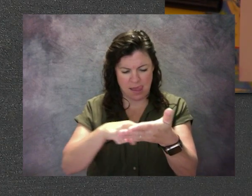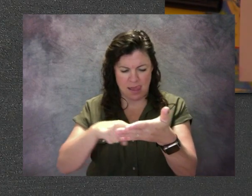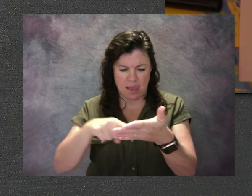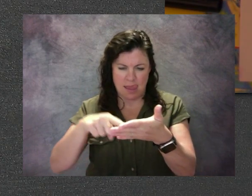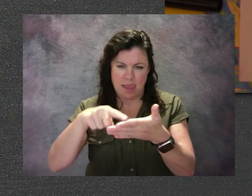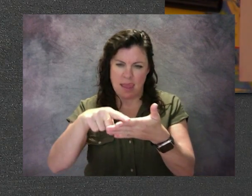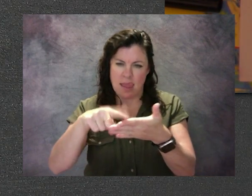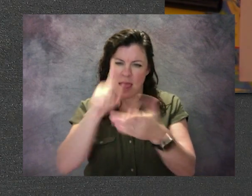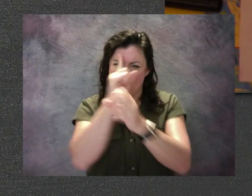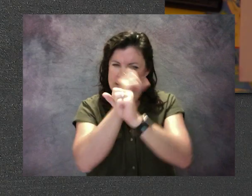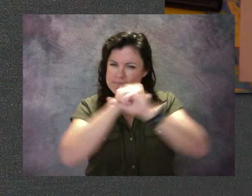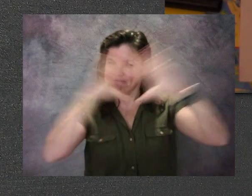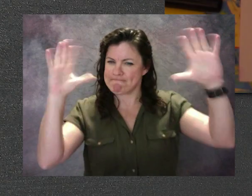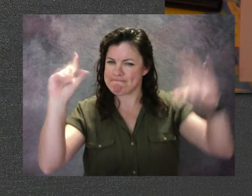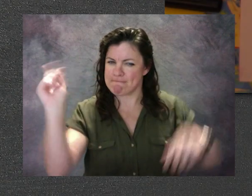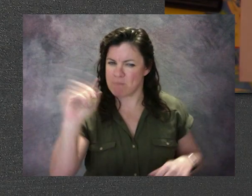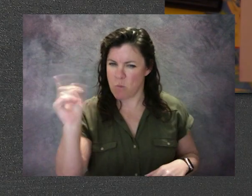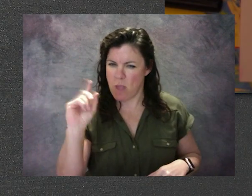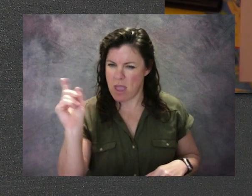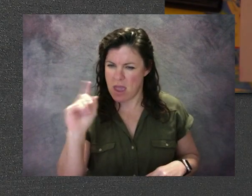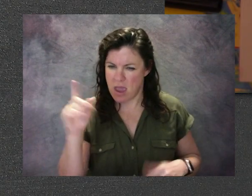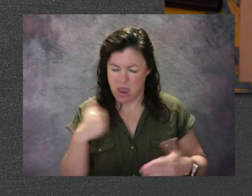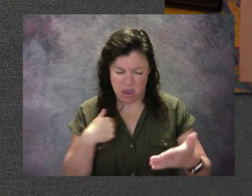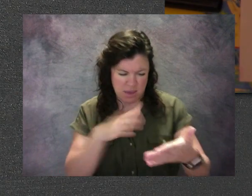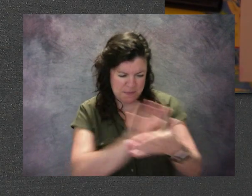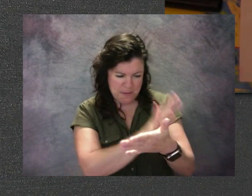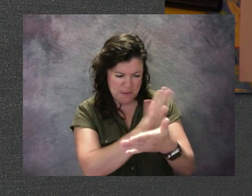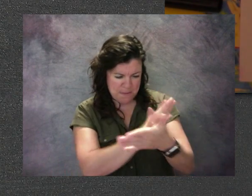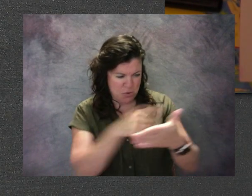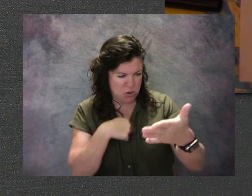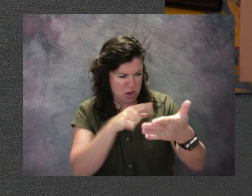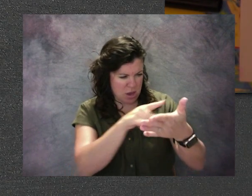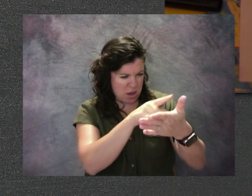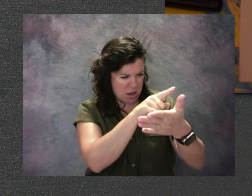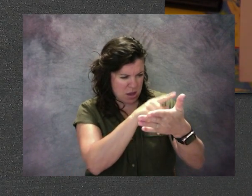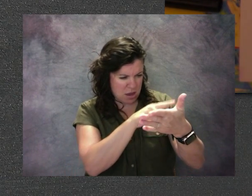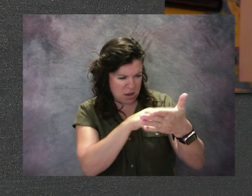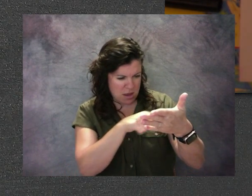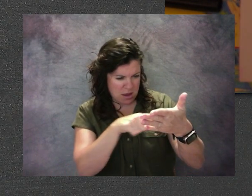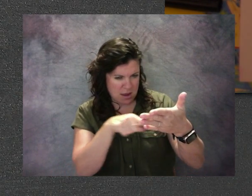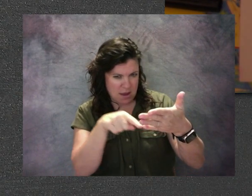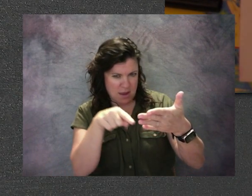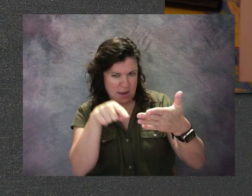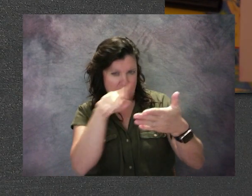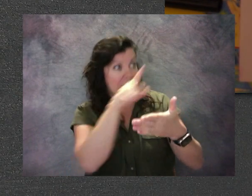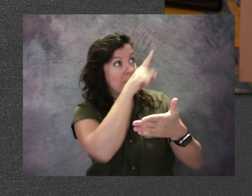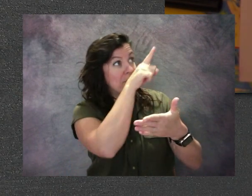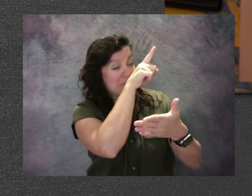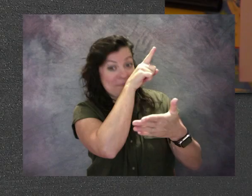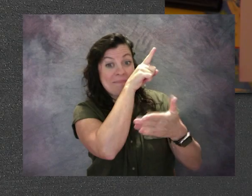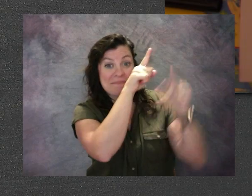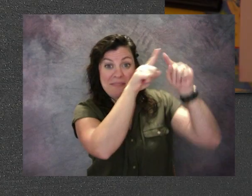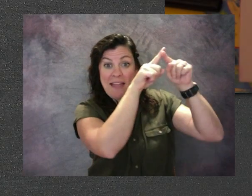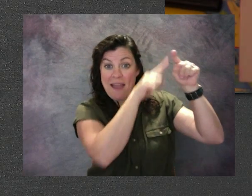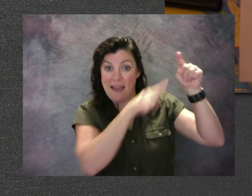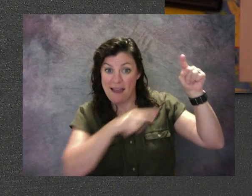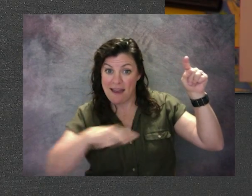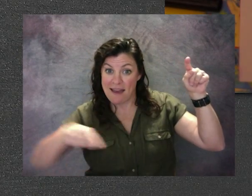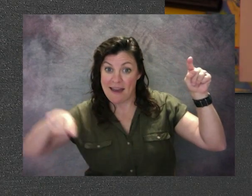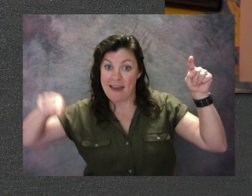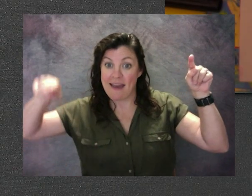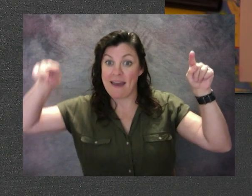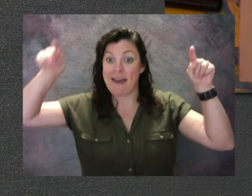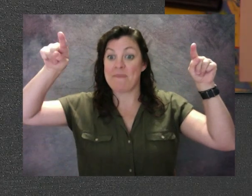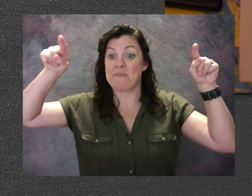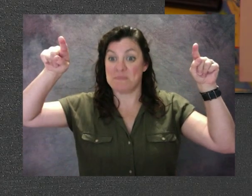and I'm slowly going to come down and around and back up. I always like to practice so I can see